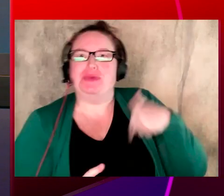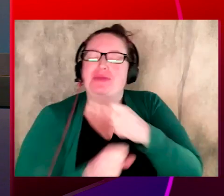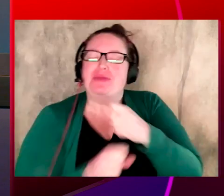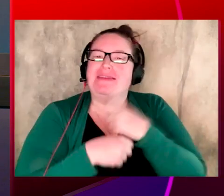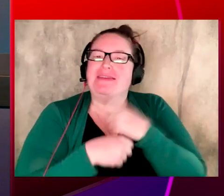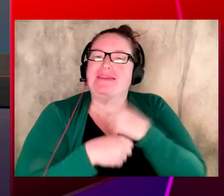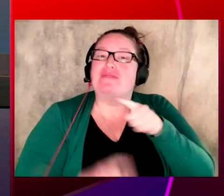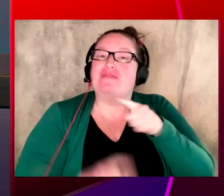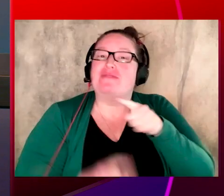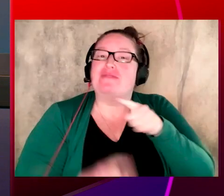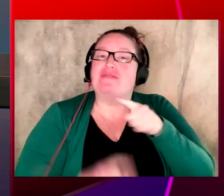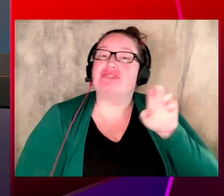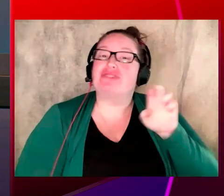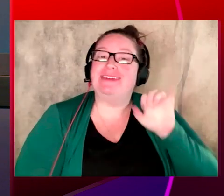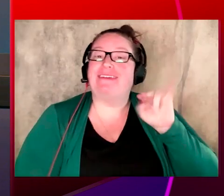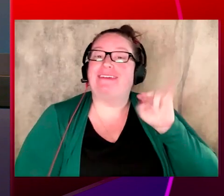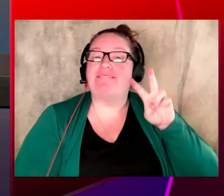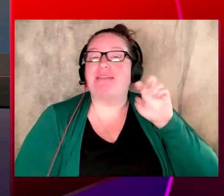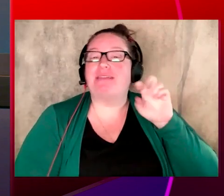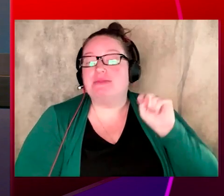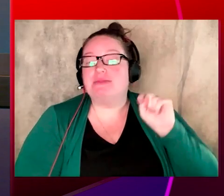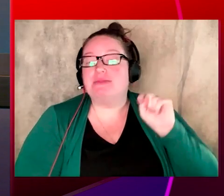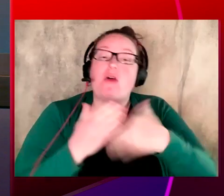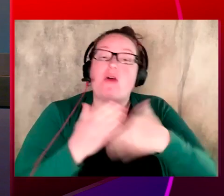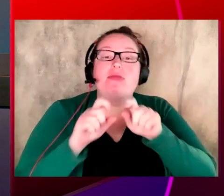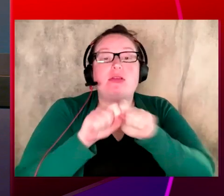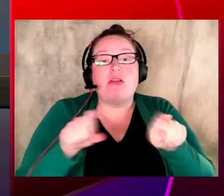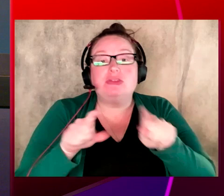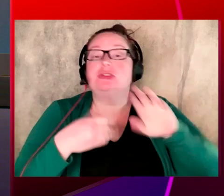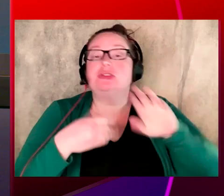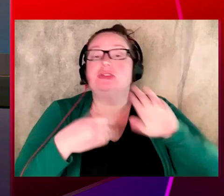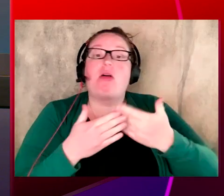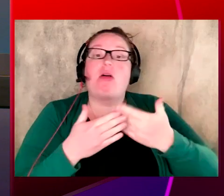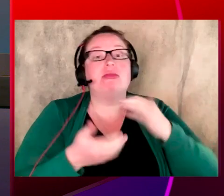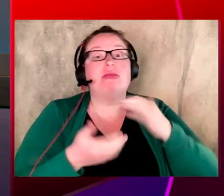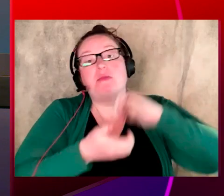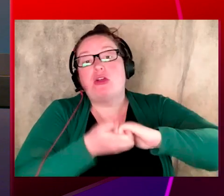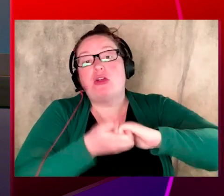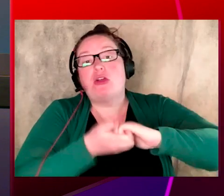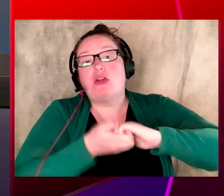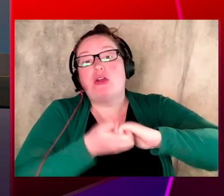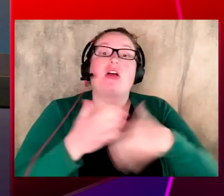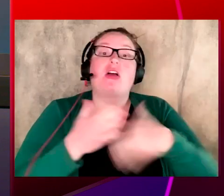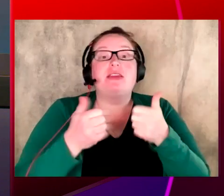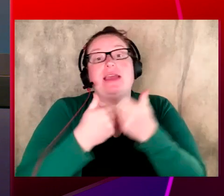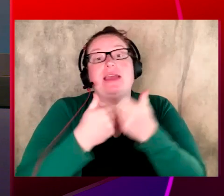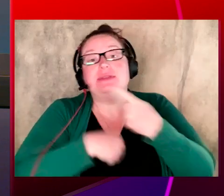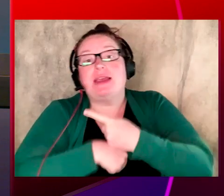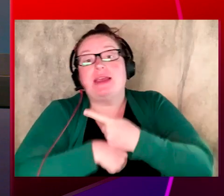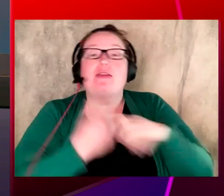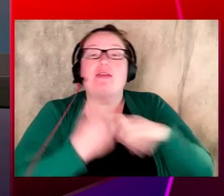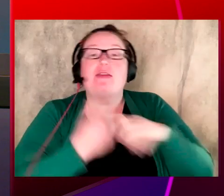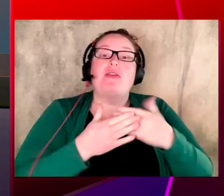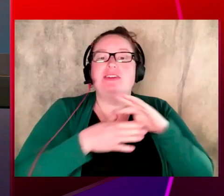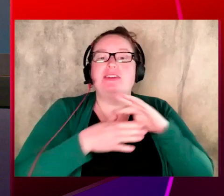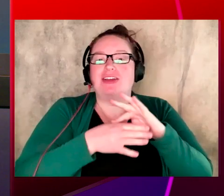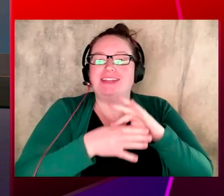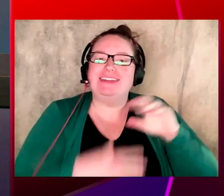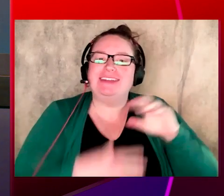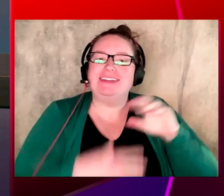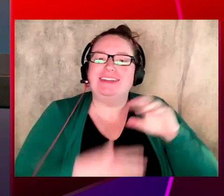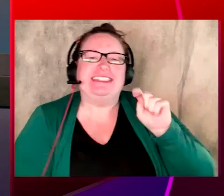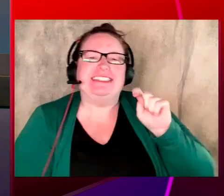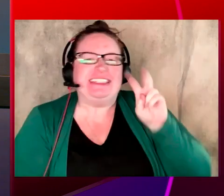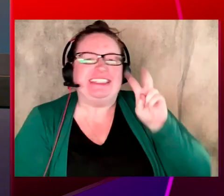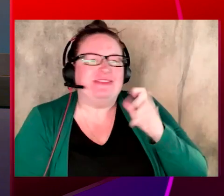all the launches, all the partners, all the startups, all the game day, all the content. Steve, tell the people who you are. Hey,